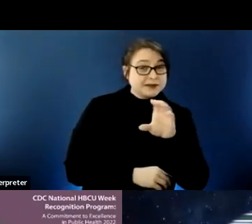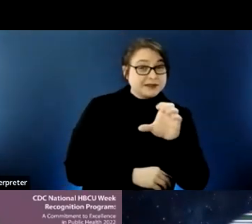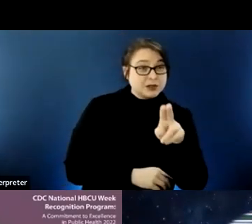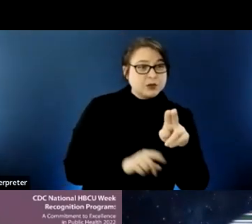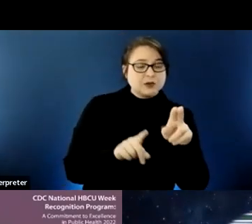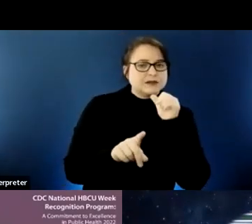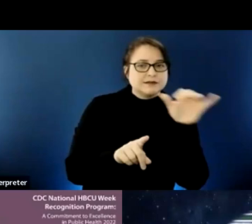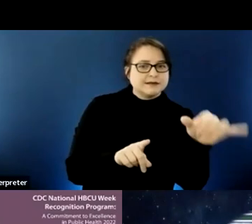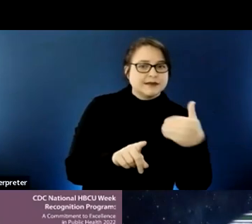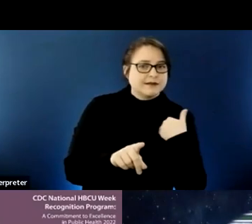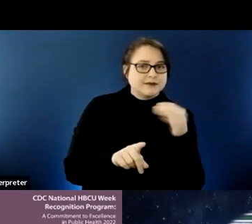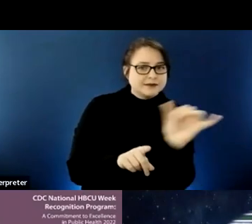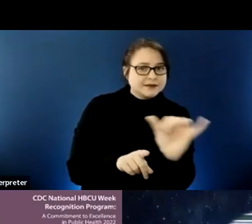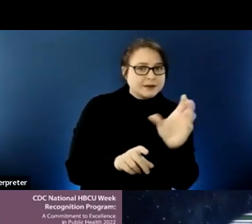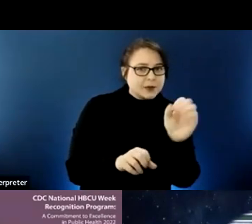So